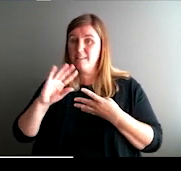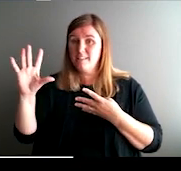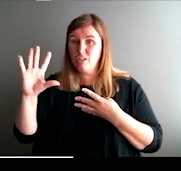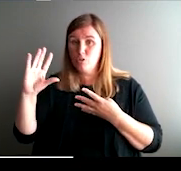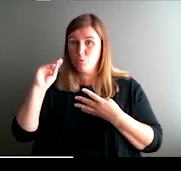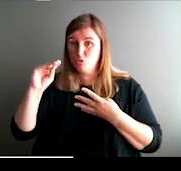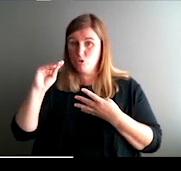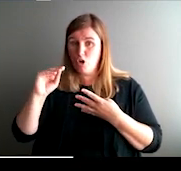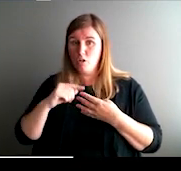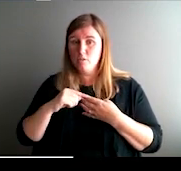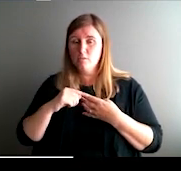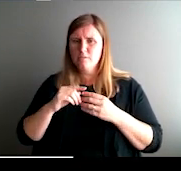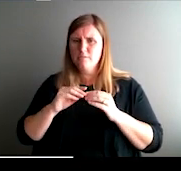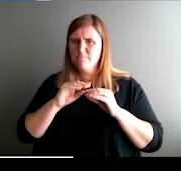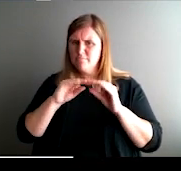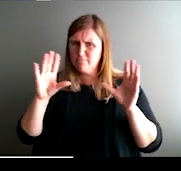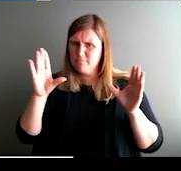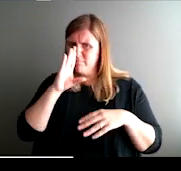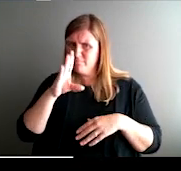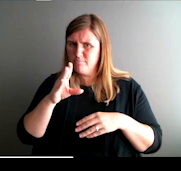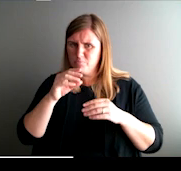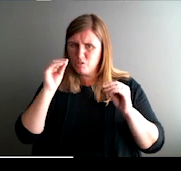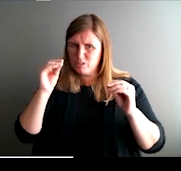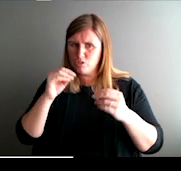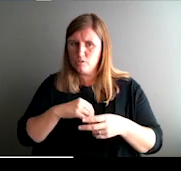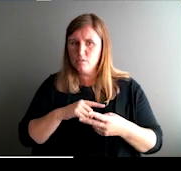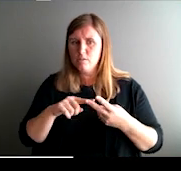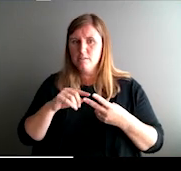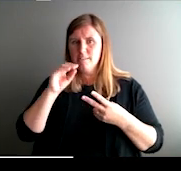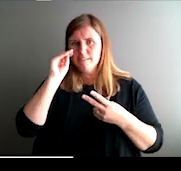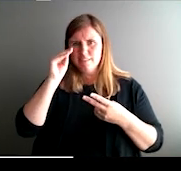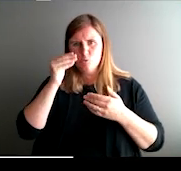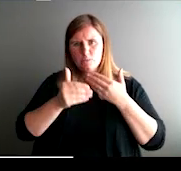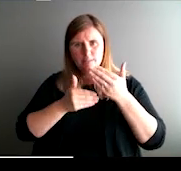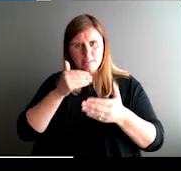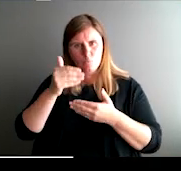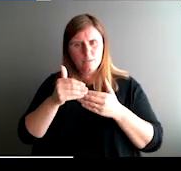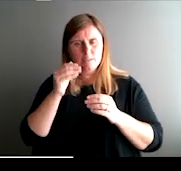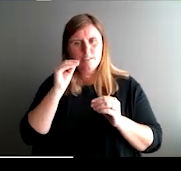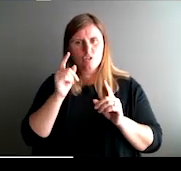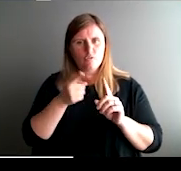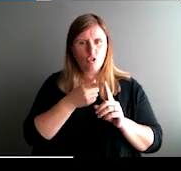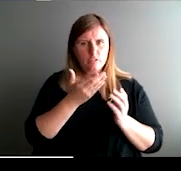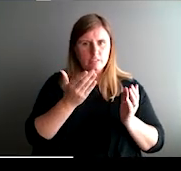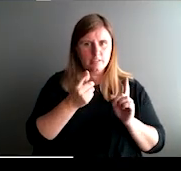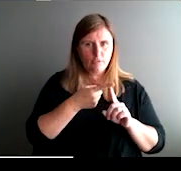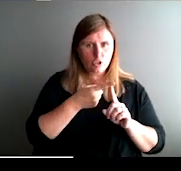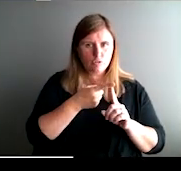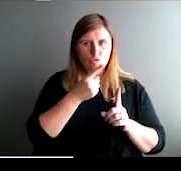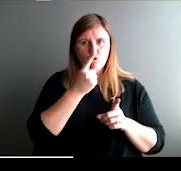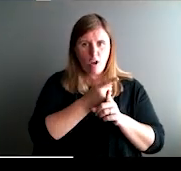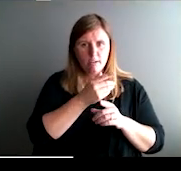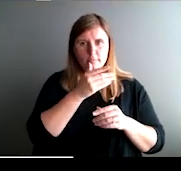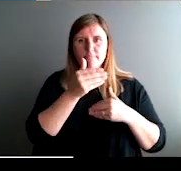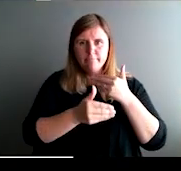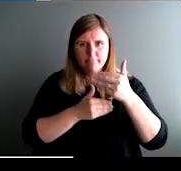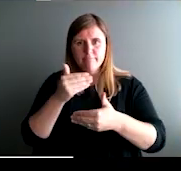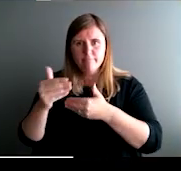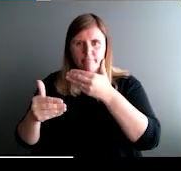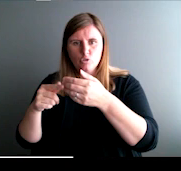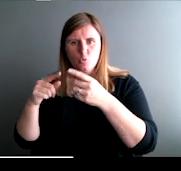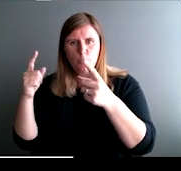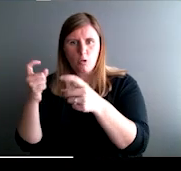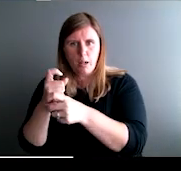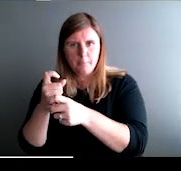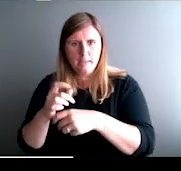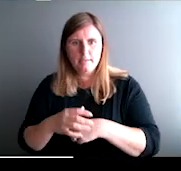what is taught. Be explicit in your teaching. Teach in a sequence. Teach the right things first, the first things first, and then move to